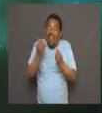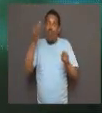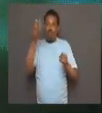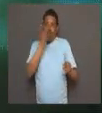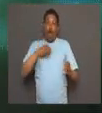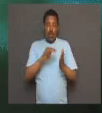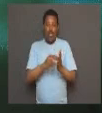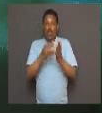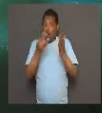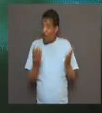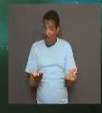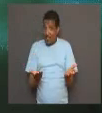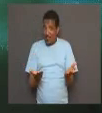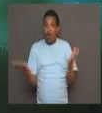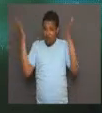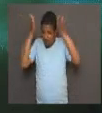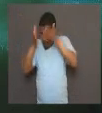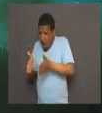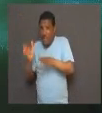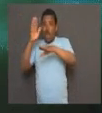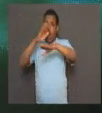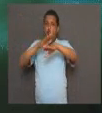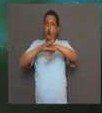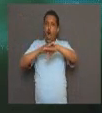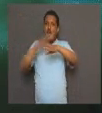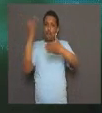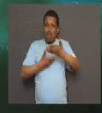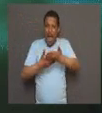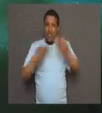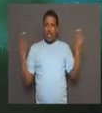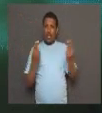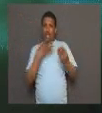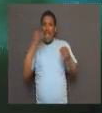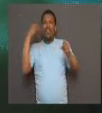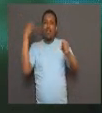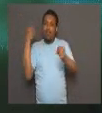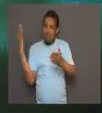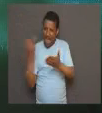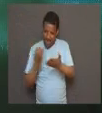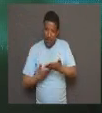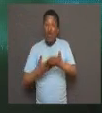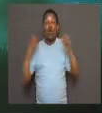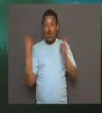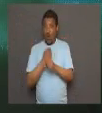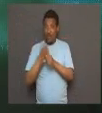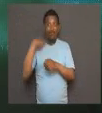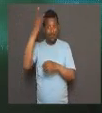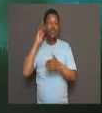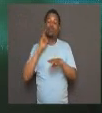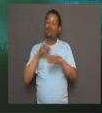end of our unit, which has focused on map use and map work.